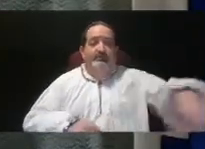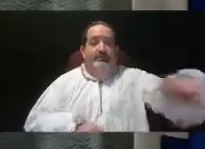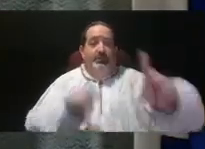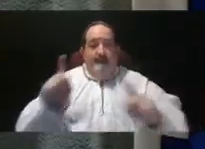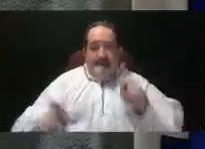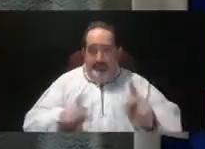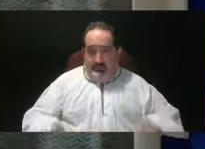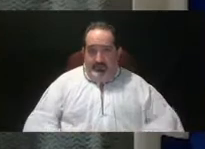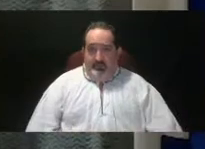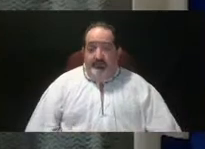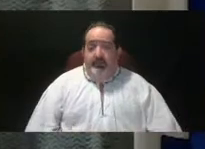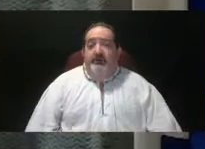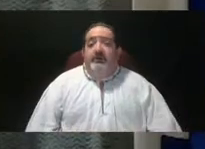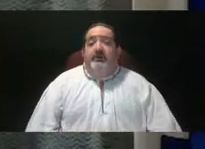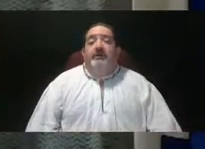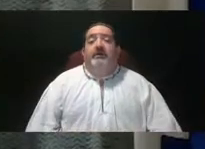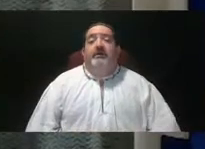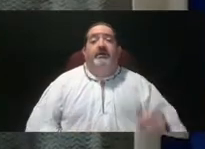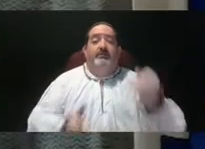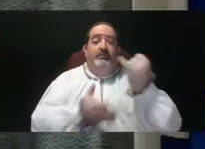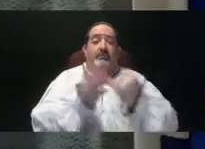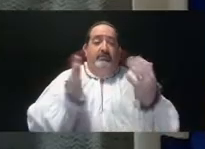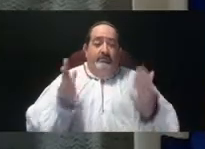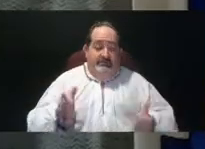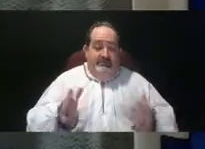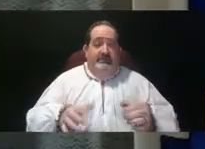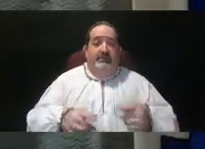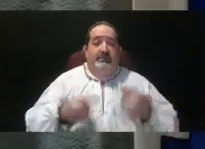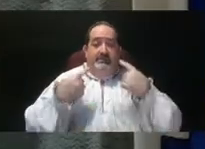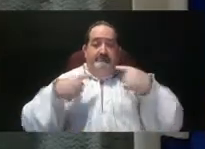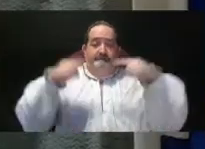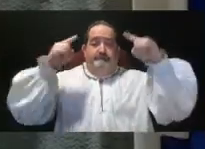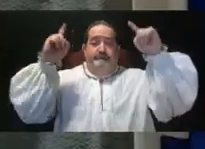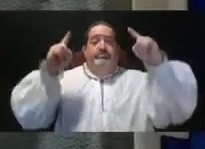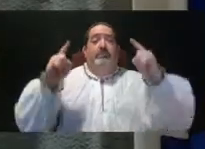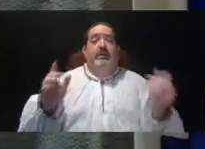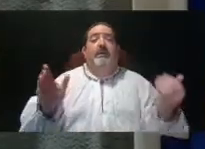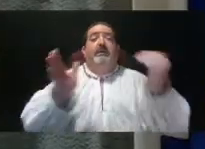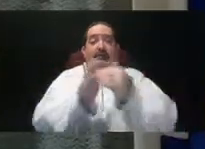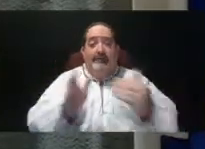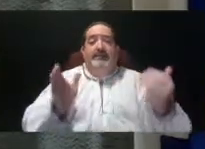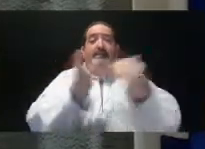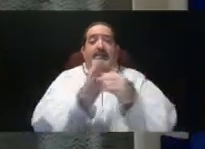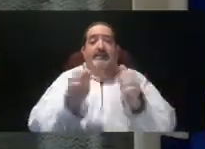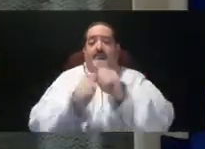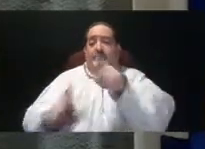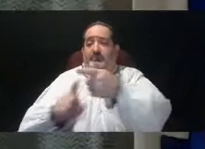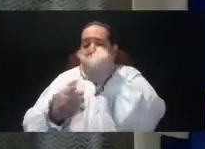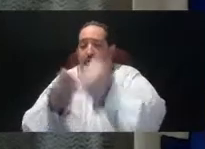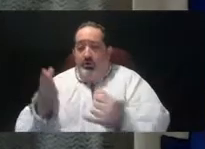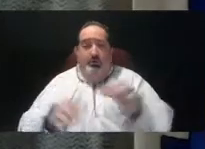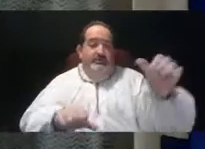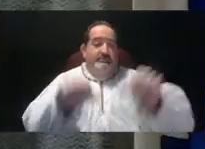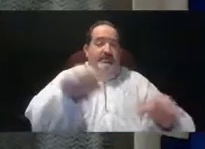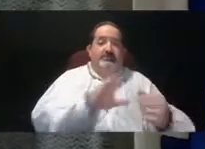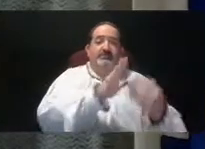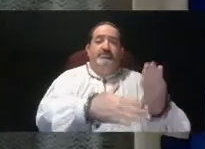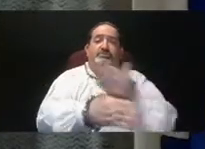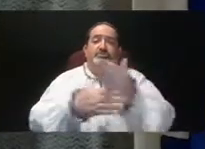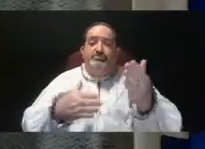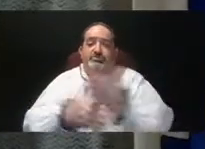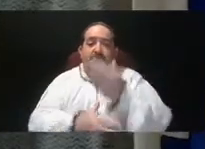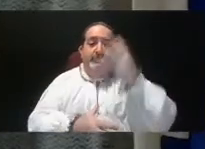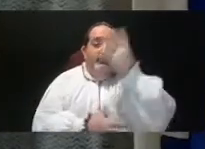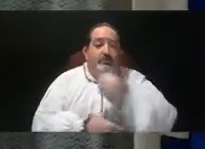subjects. When an artisan has excelled consistently in a particular art or science and has shared that beauty and knowledge